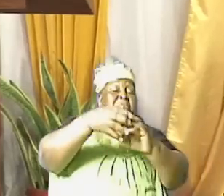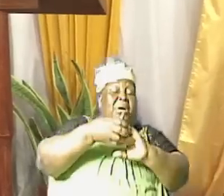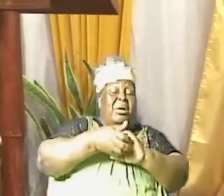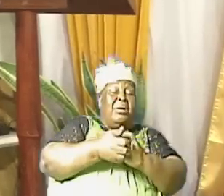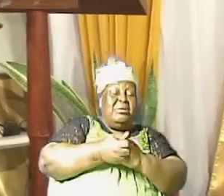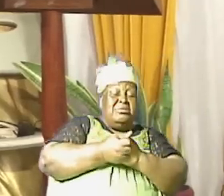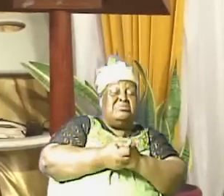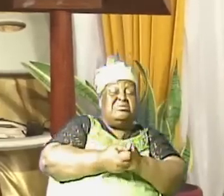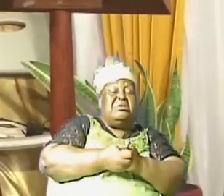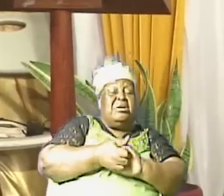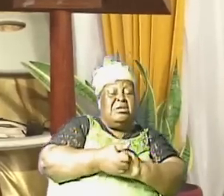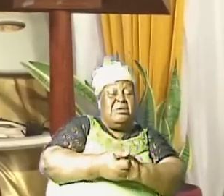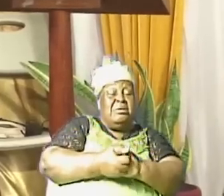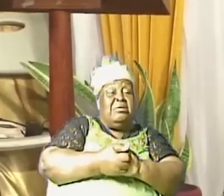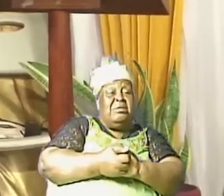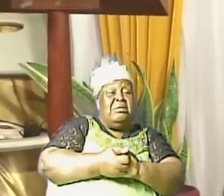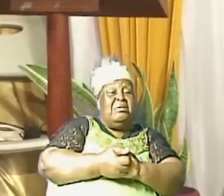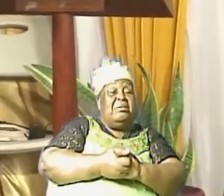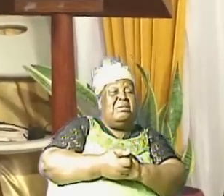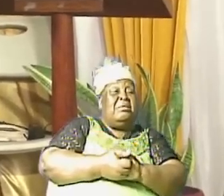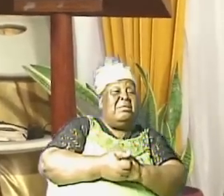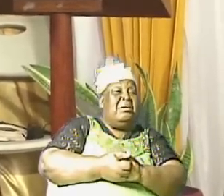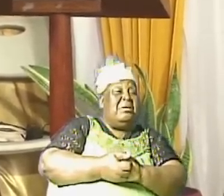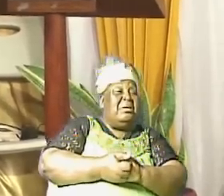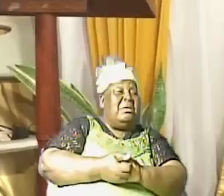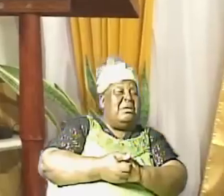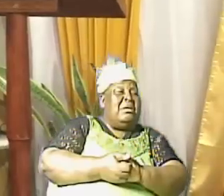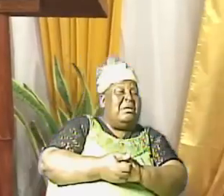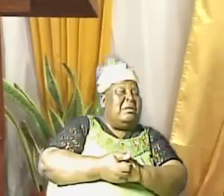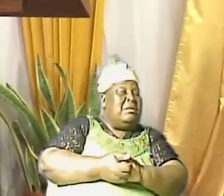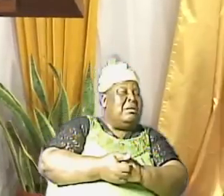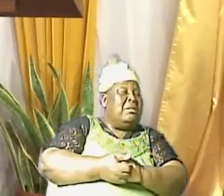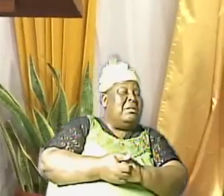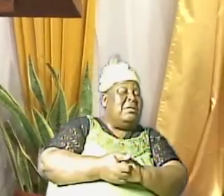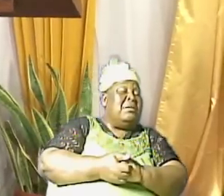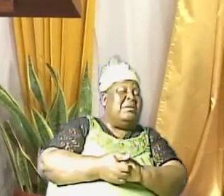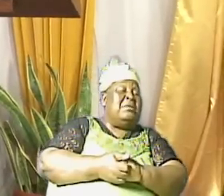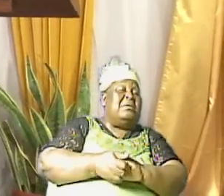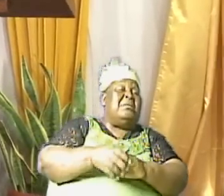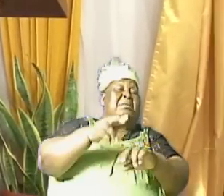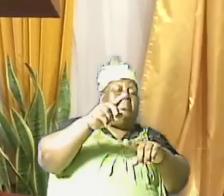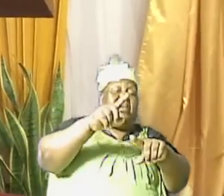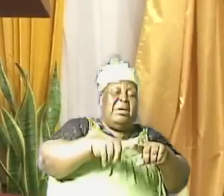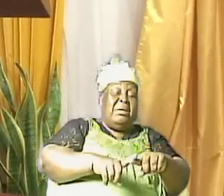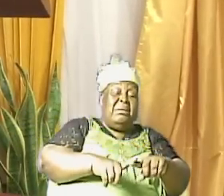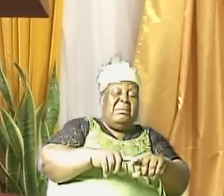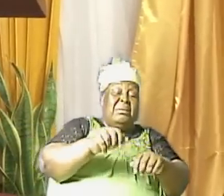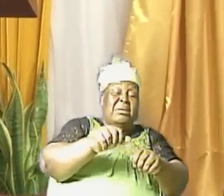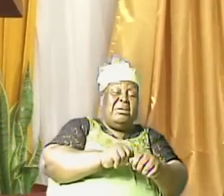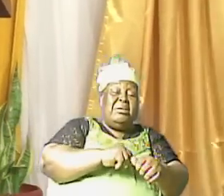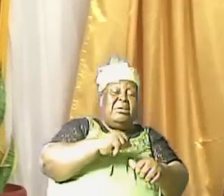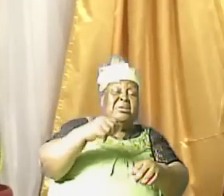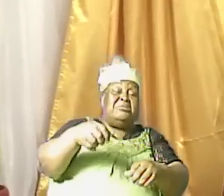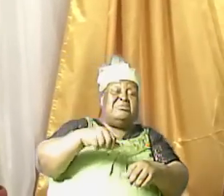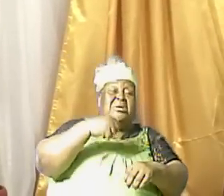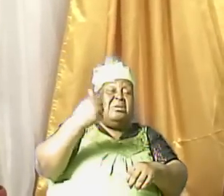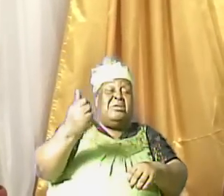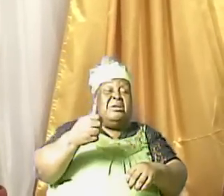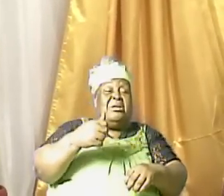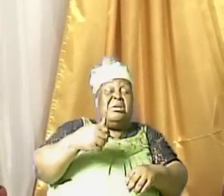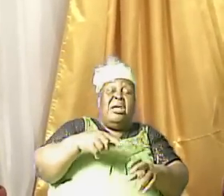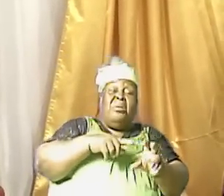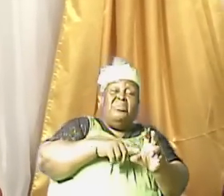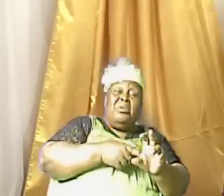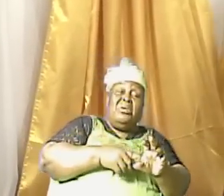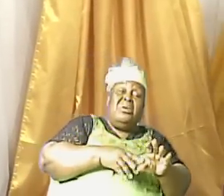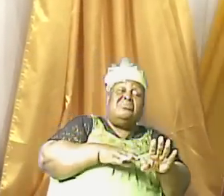together. Lord God, they lean on each other and they